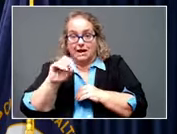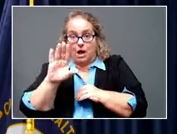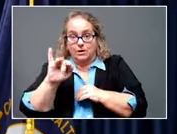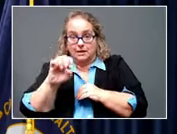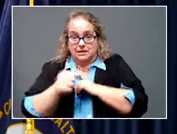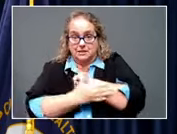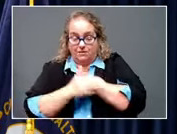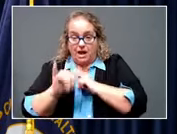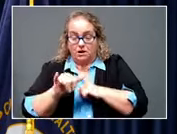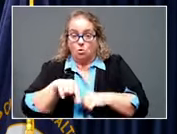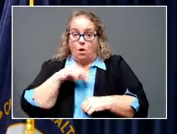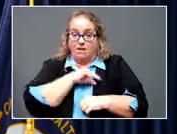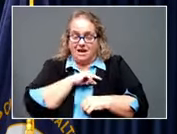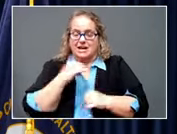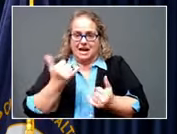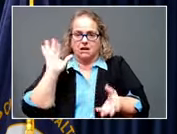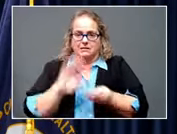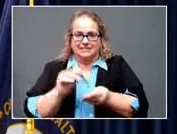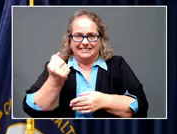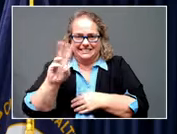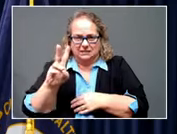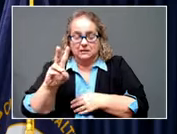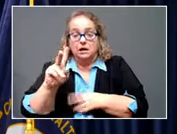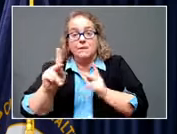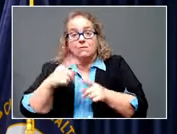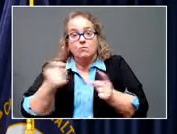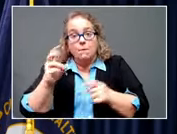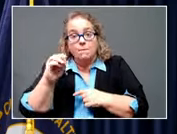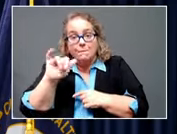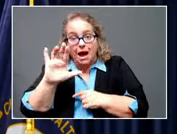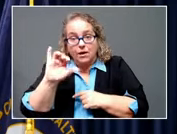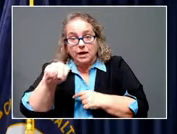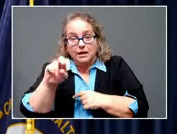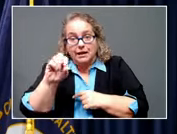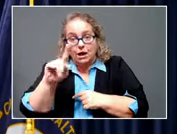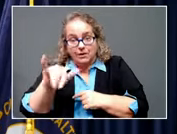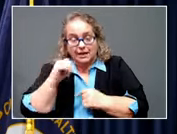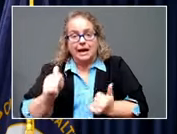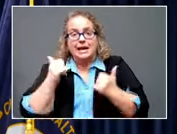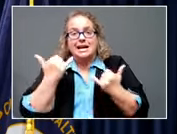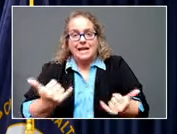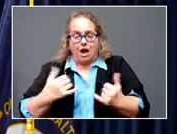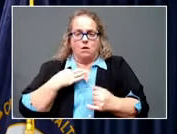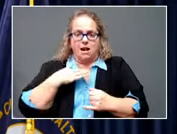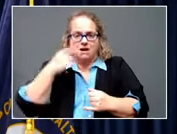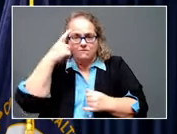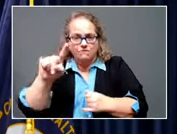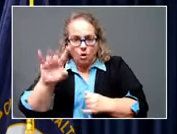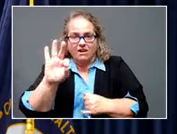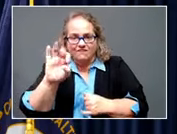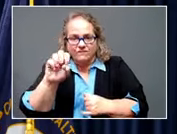residents in Marion County can now apply for FEMA assistance. So let's go over how to apply for FEMA